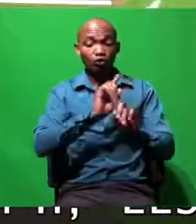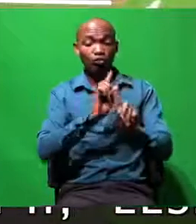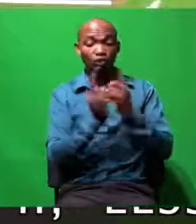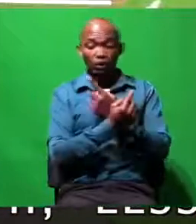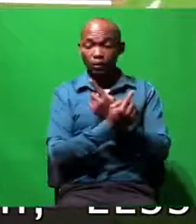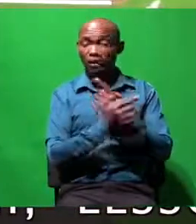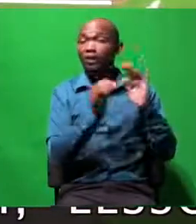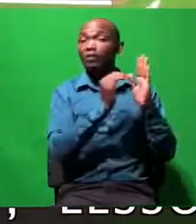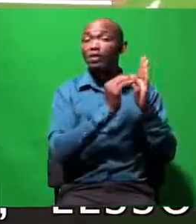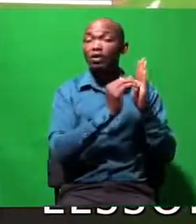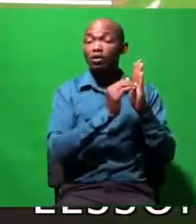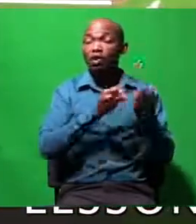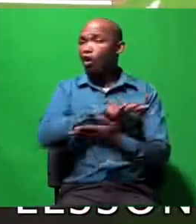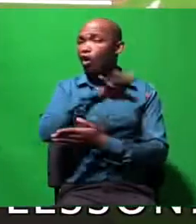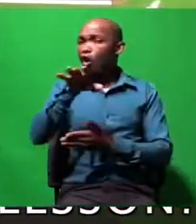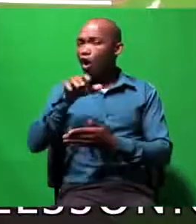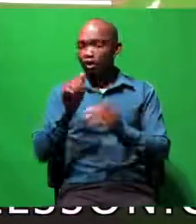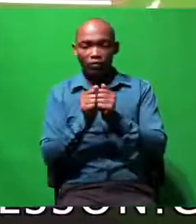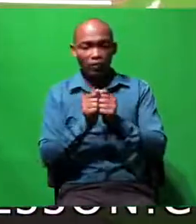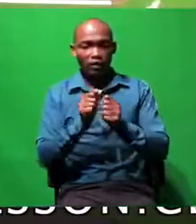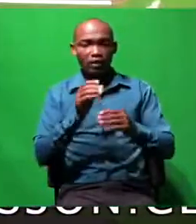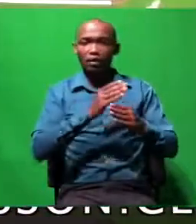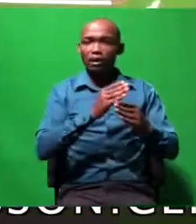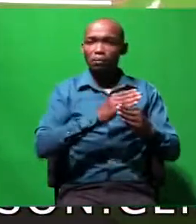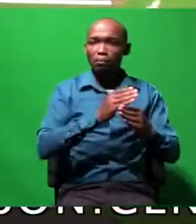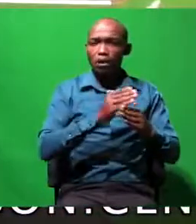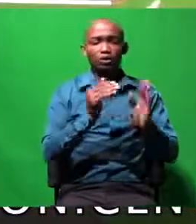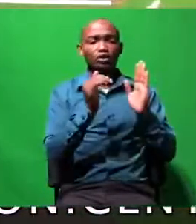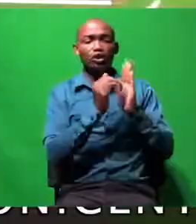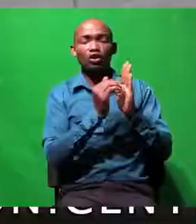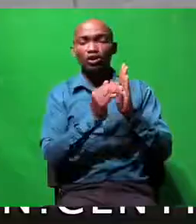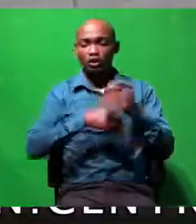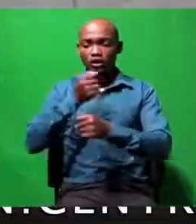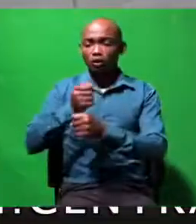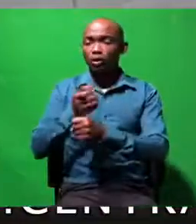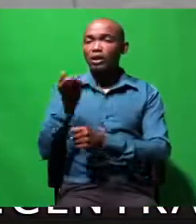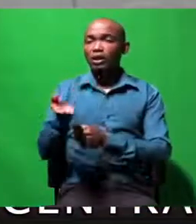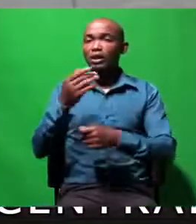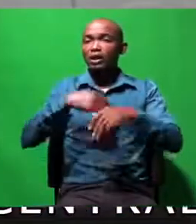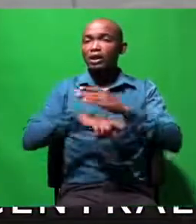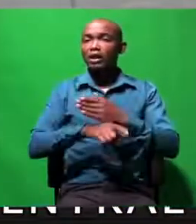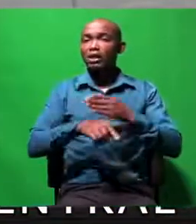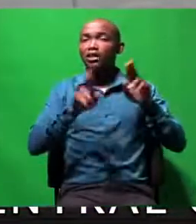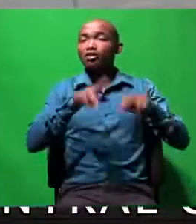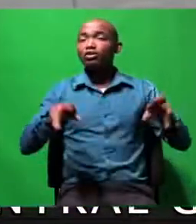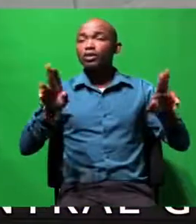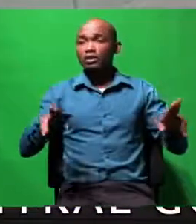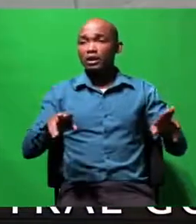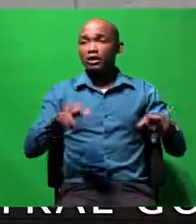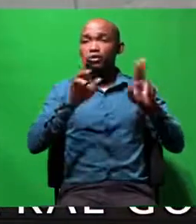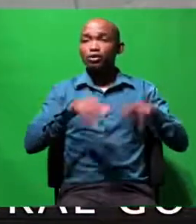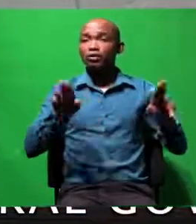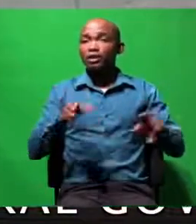the law. All things concerning law, it is working under judiciary.